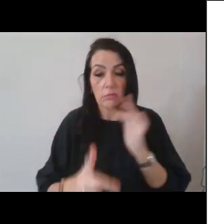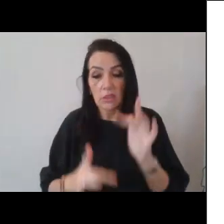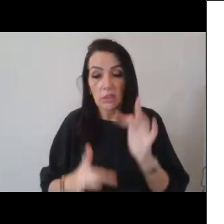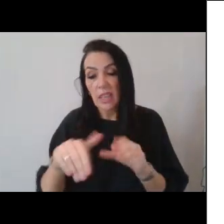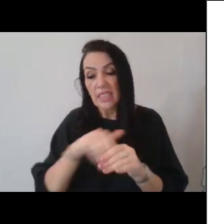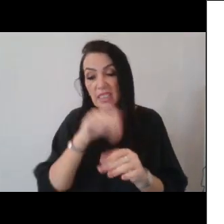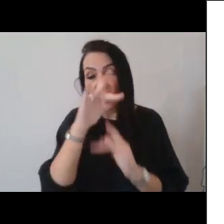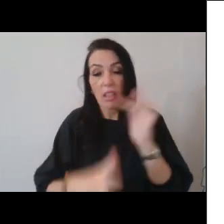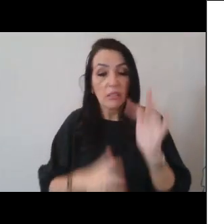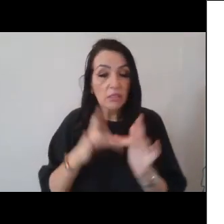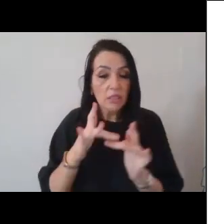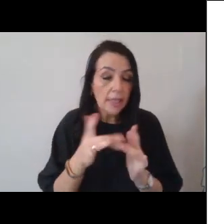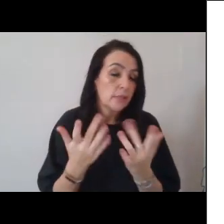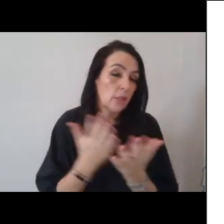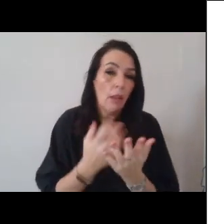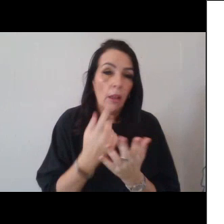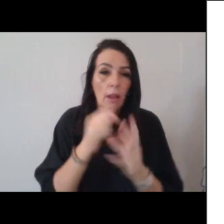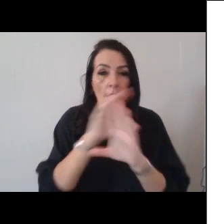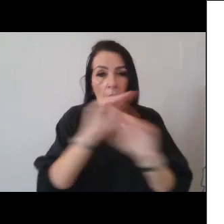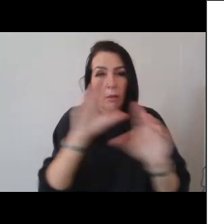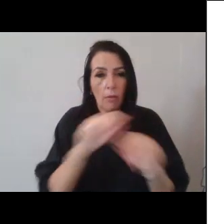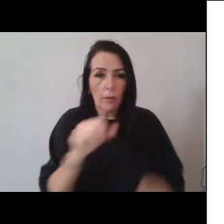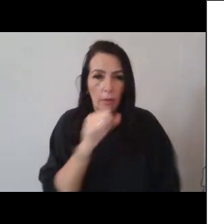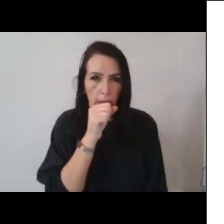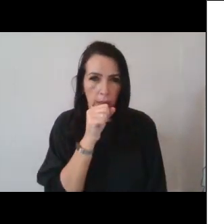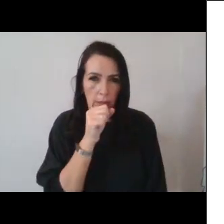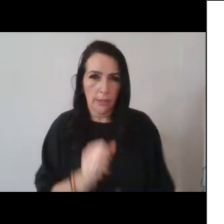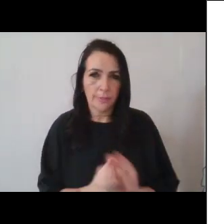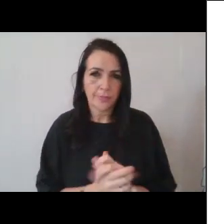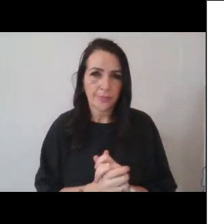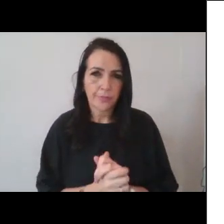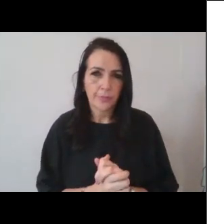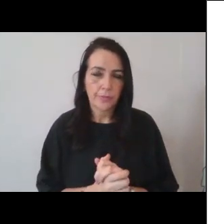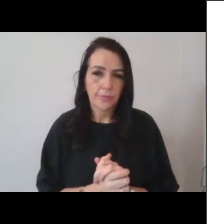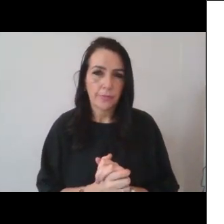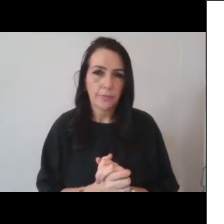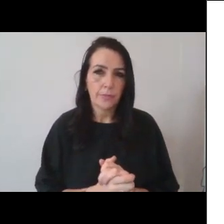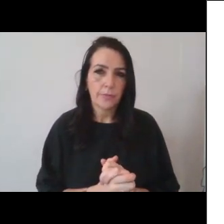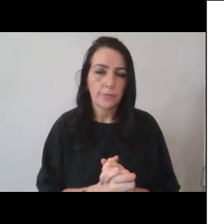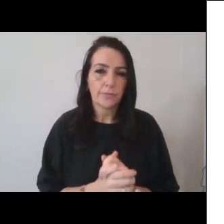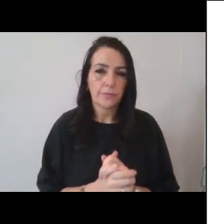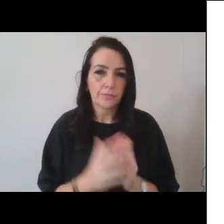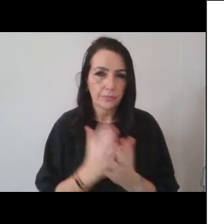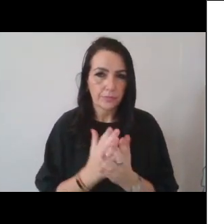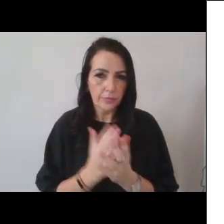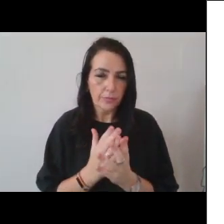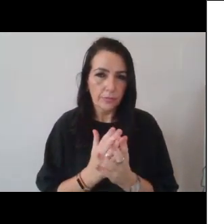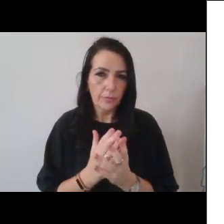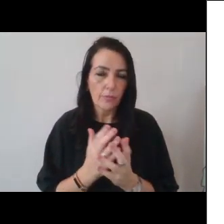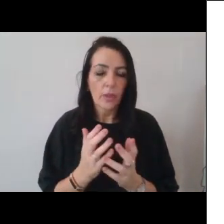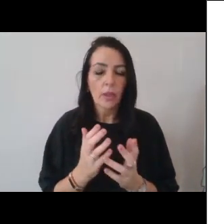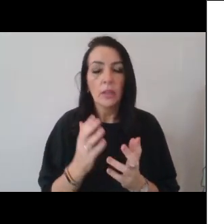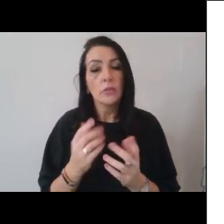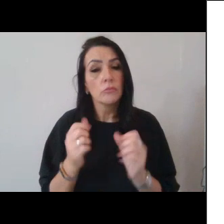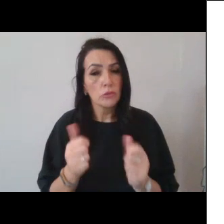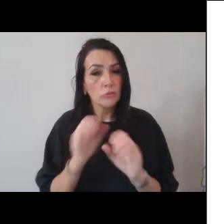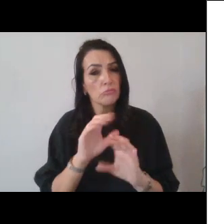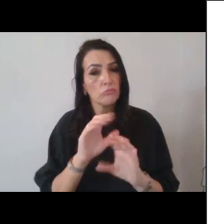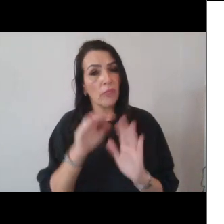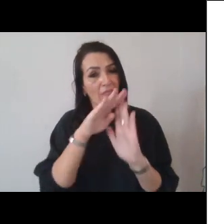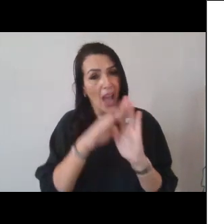endless. And it's also really helpful, I think, to share interesting and relatable energy facts just to engage people and